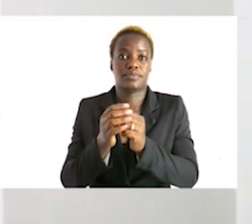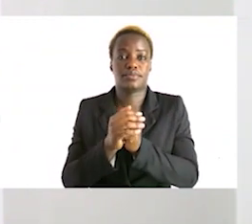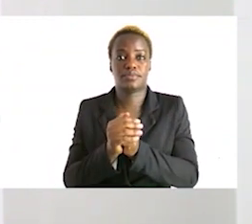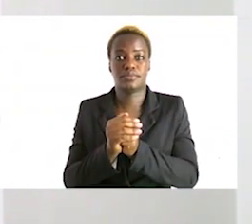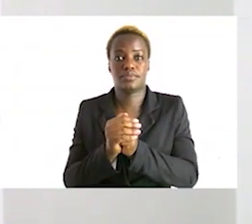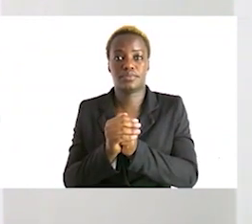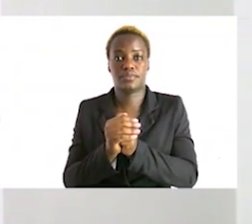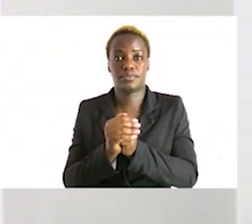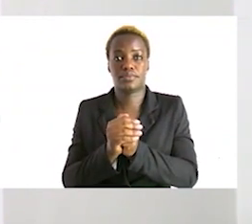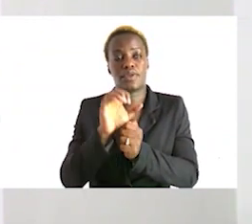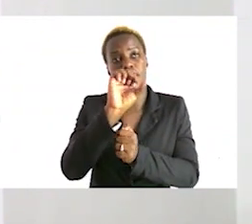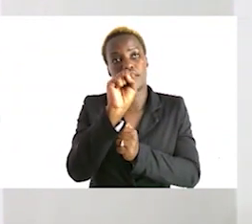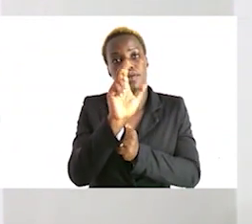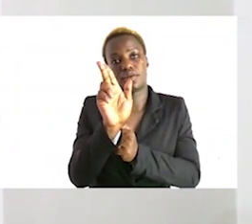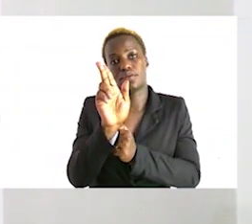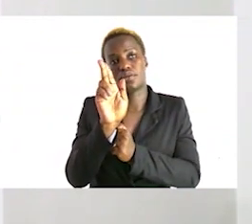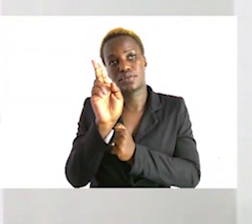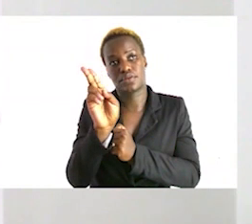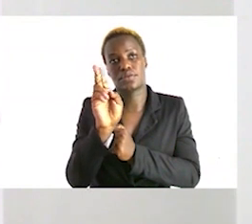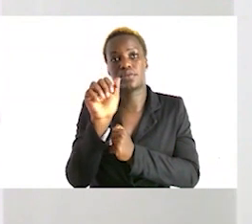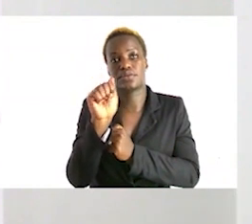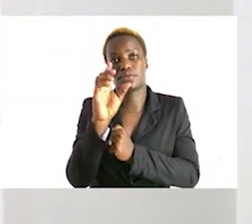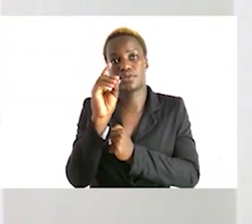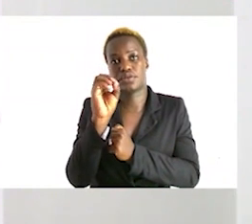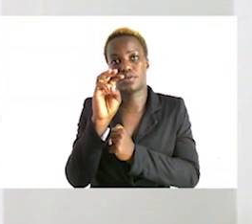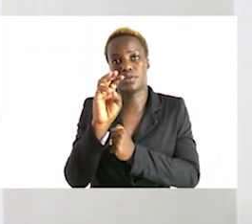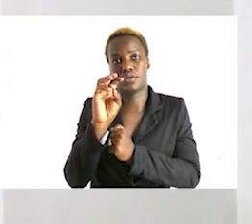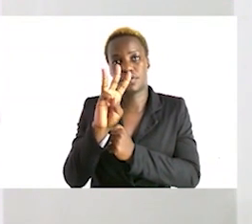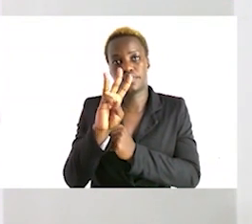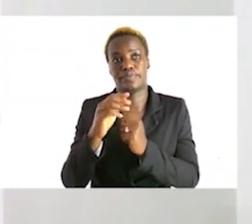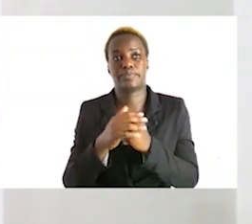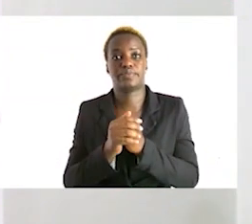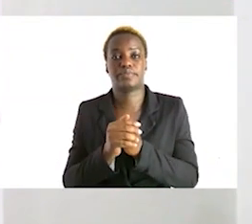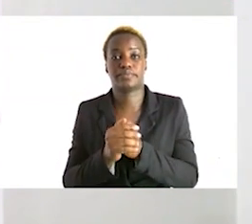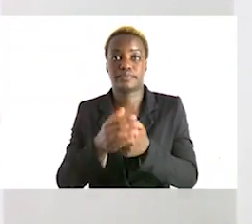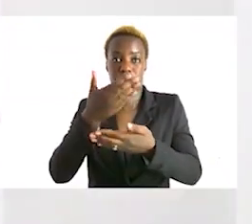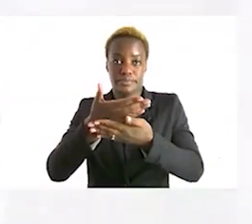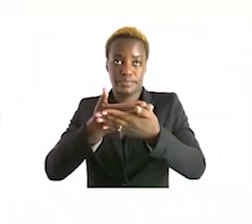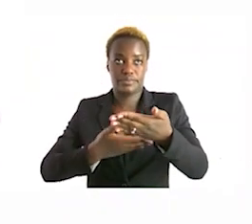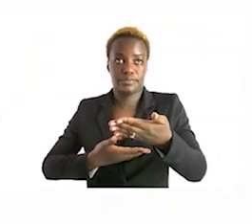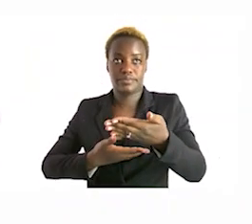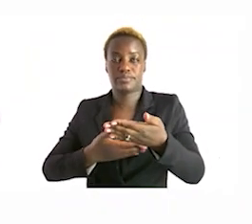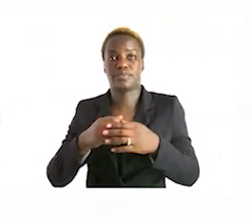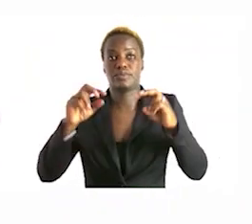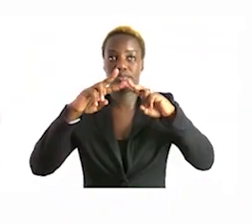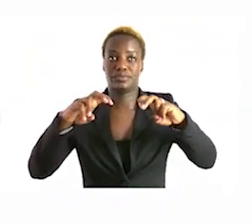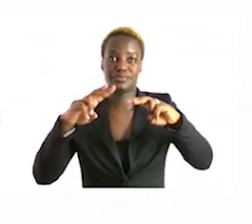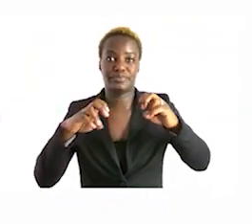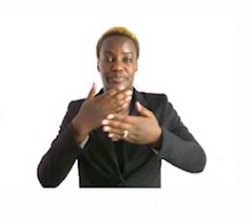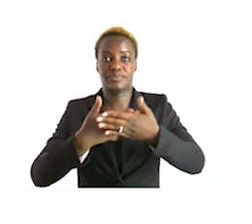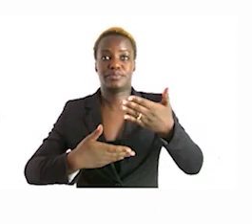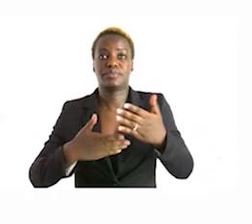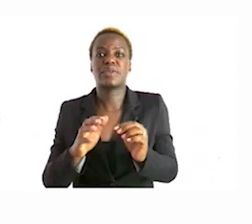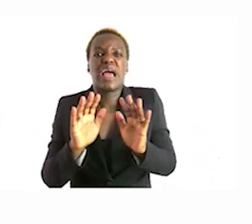have shadow. All right. So let's quickly go back to our word search. Now, how